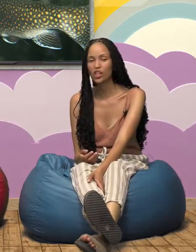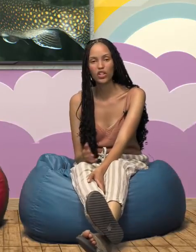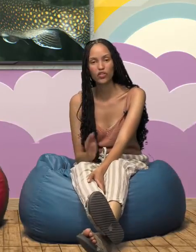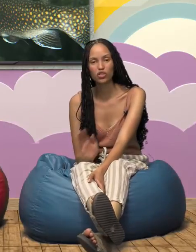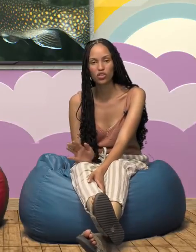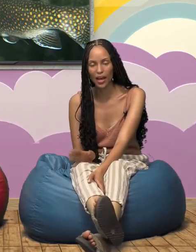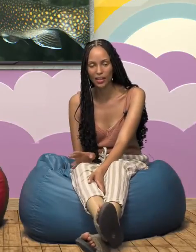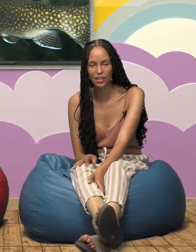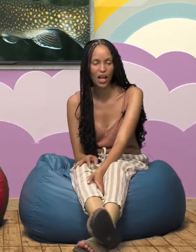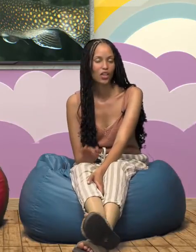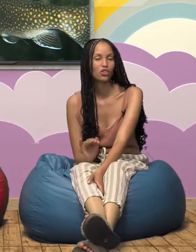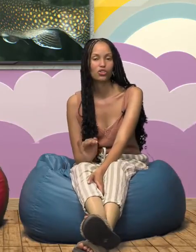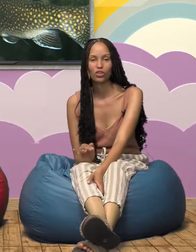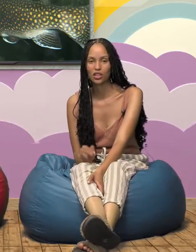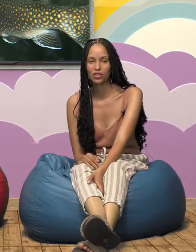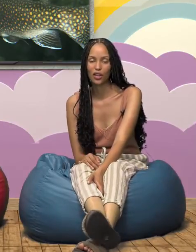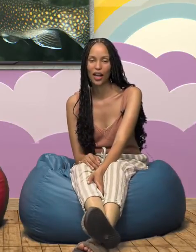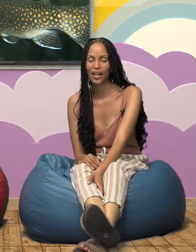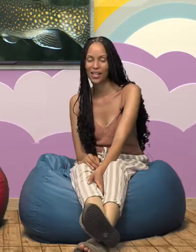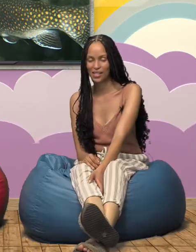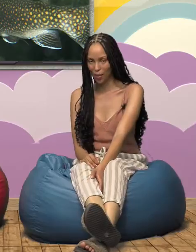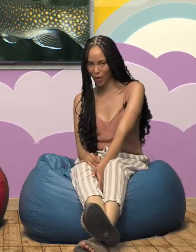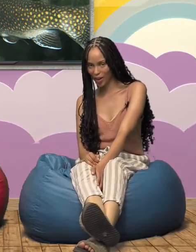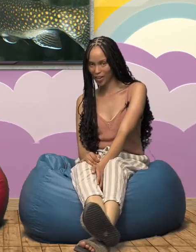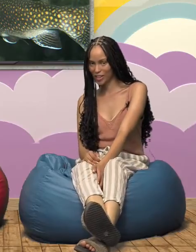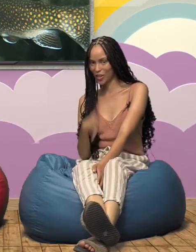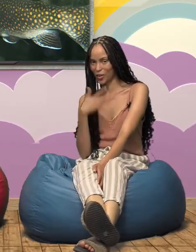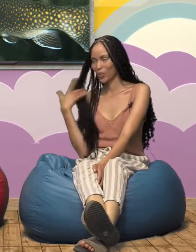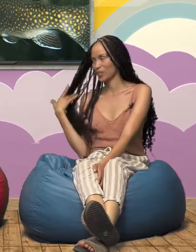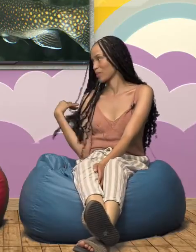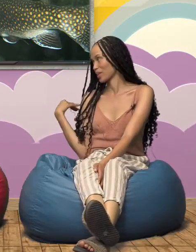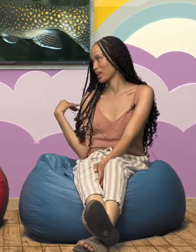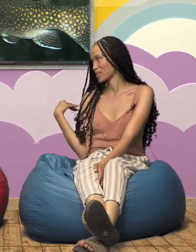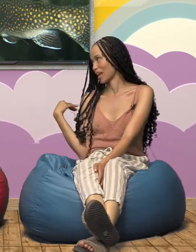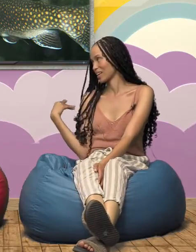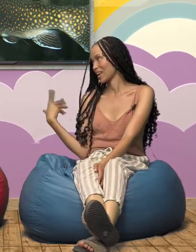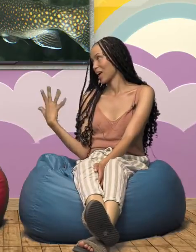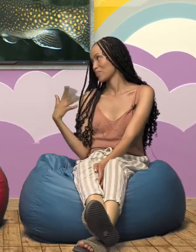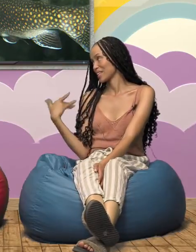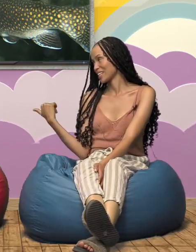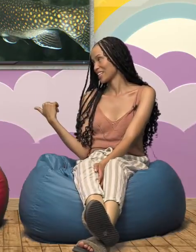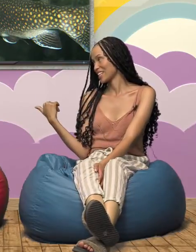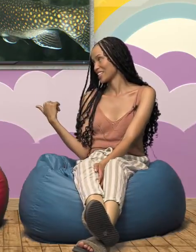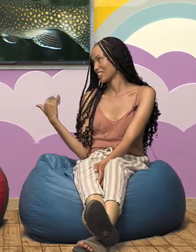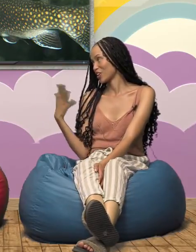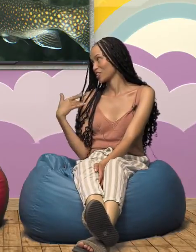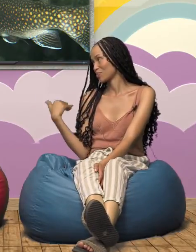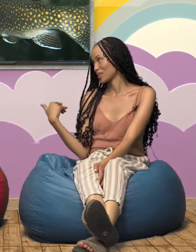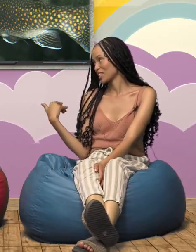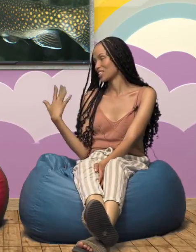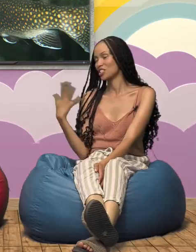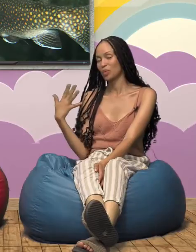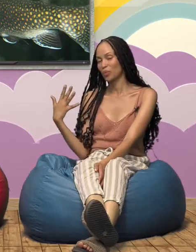everything. So if you do that, you're sorted for like summer, because you know with summer comes like bikinis and you're